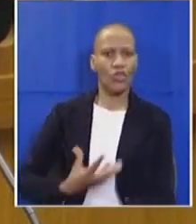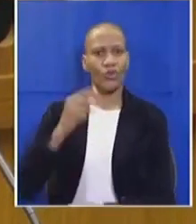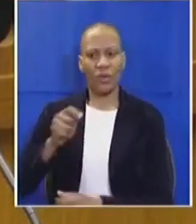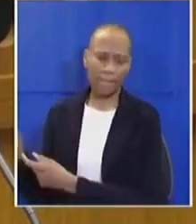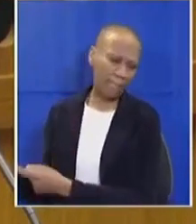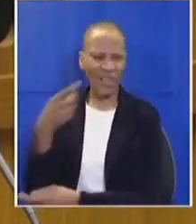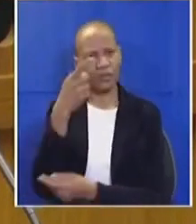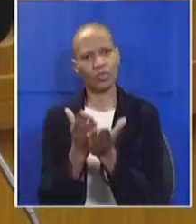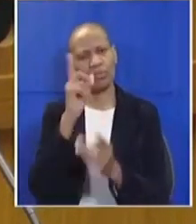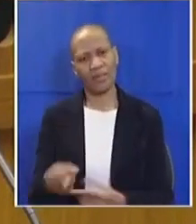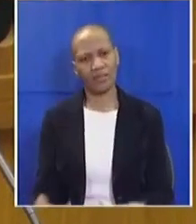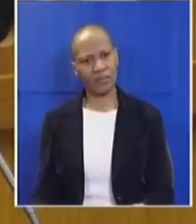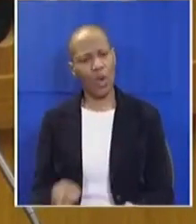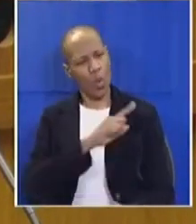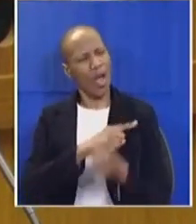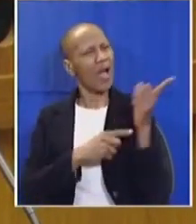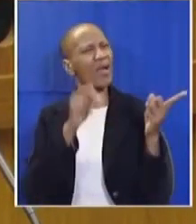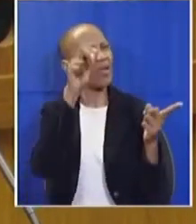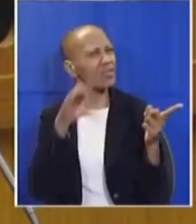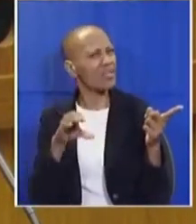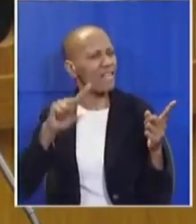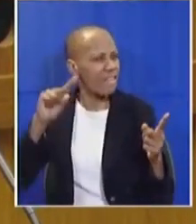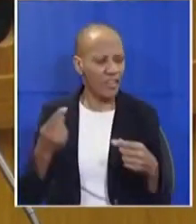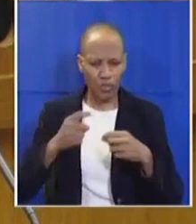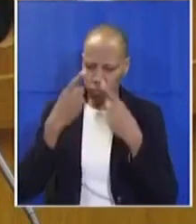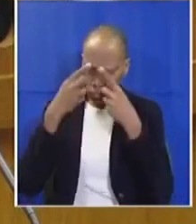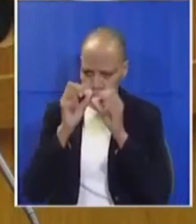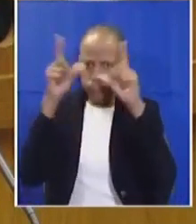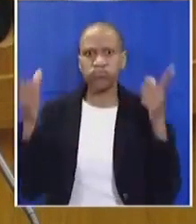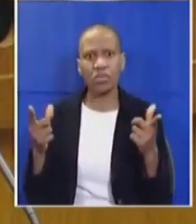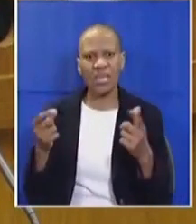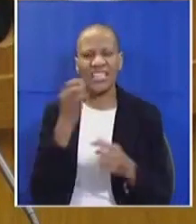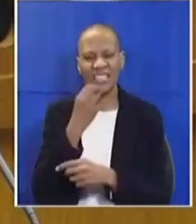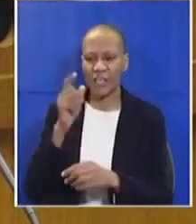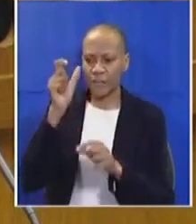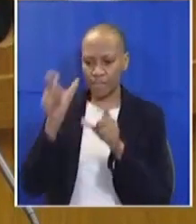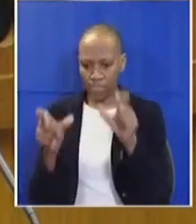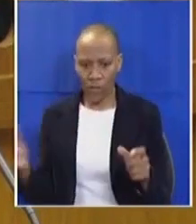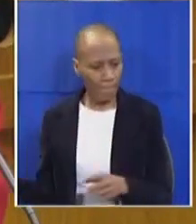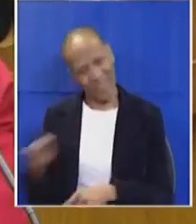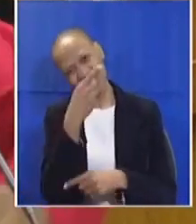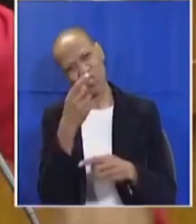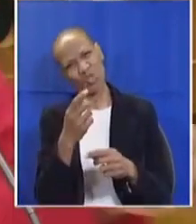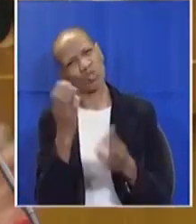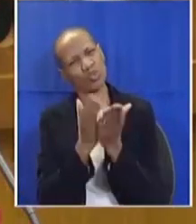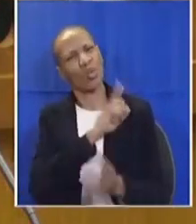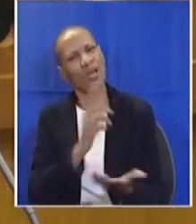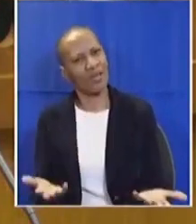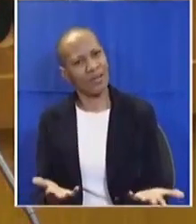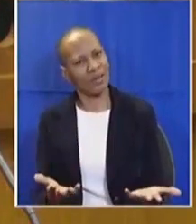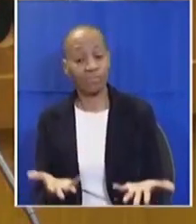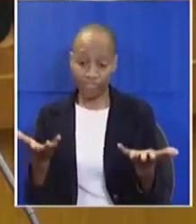back to school? Why would the ANC's first reaction to the youth uprising be to condemn it in 1976? It is